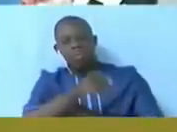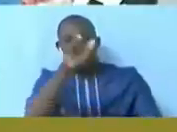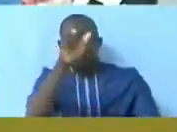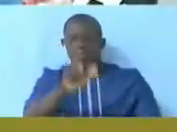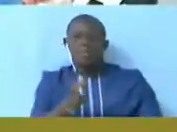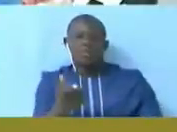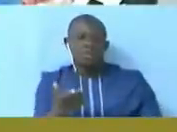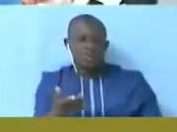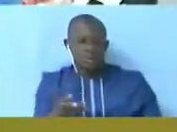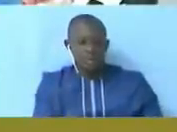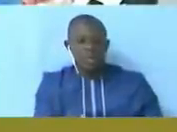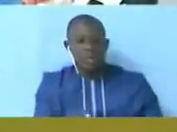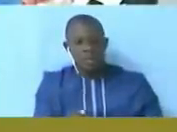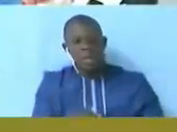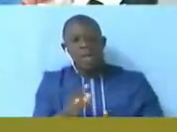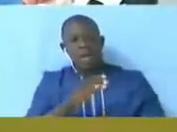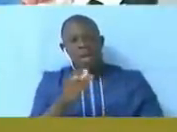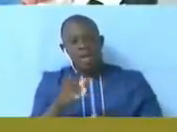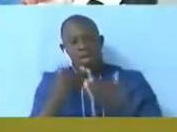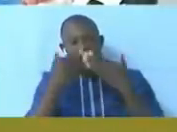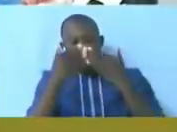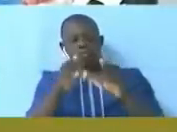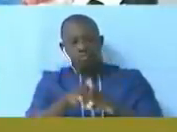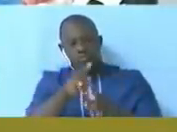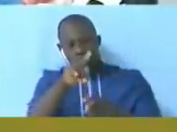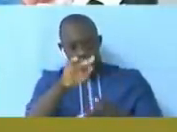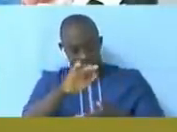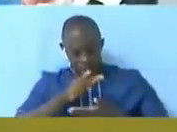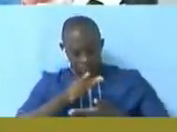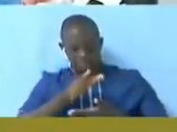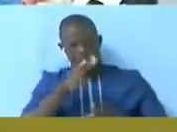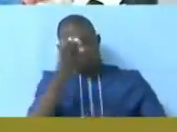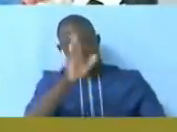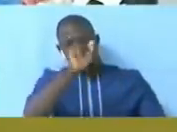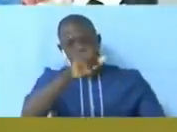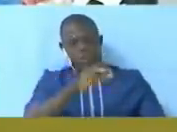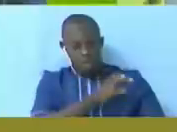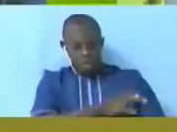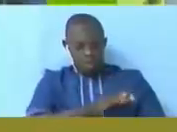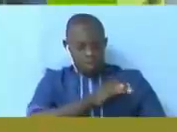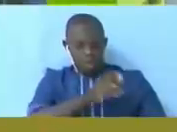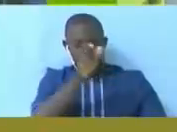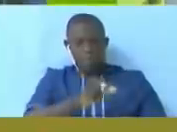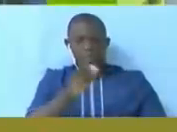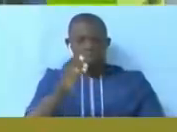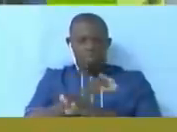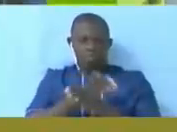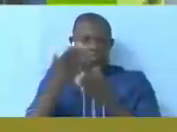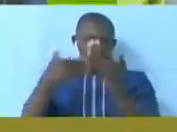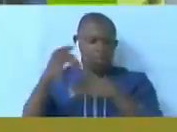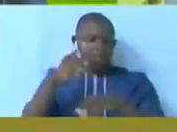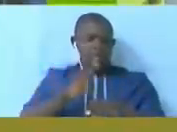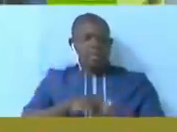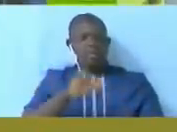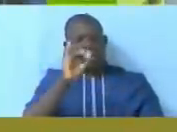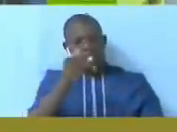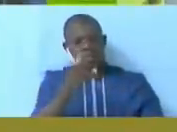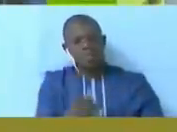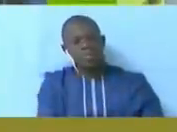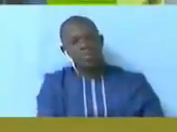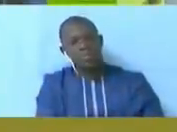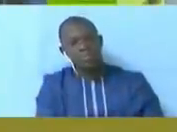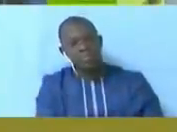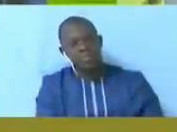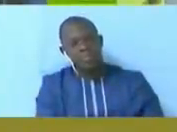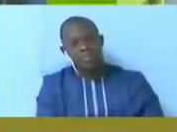was information you received from your client at the time. Do wonyi nan kibaro ti yem soto ila kliano bulu wo wato. Yes, but quite apart